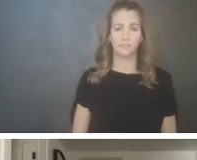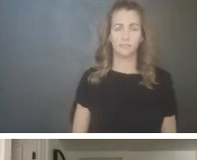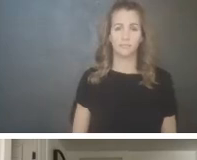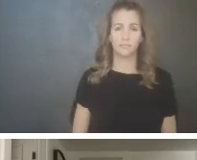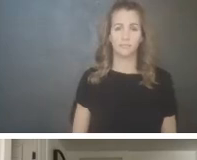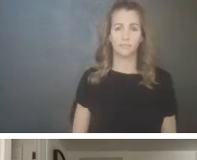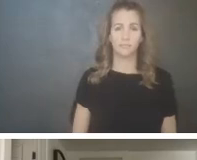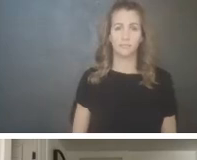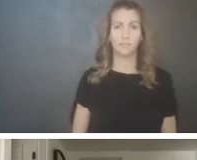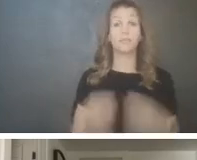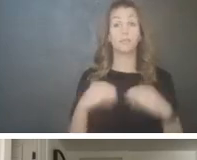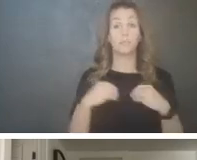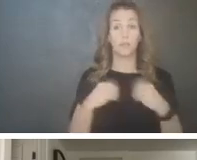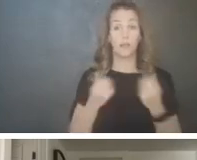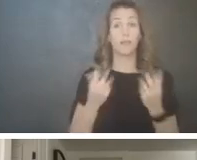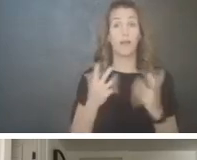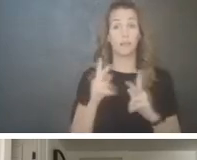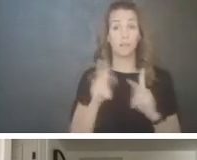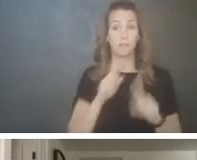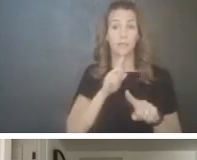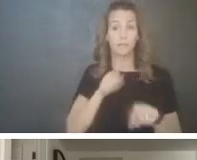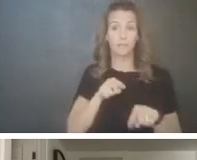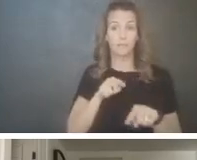We're getting a lot of California.